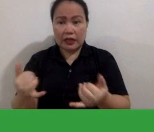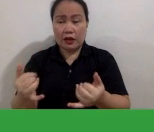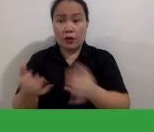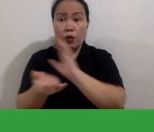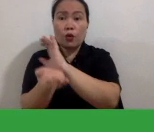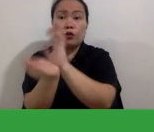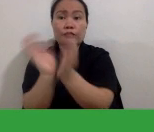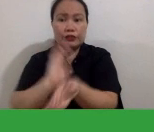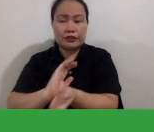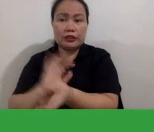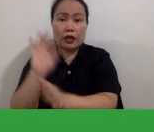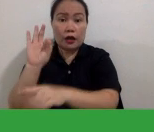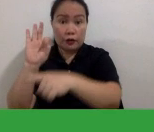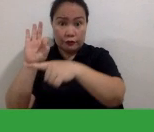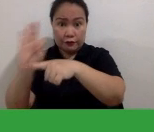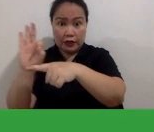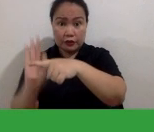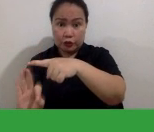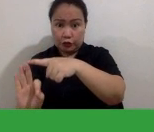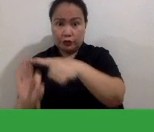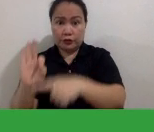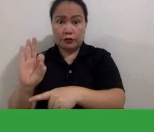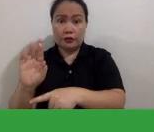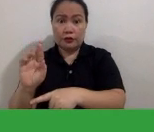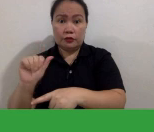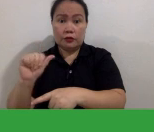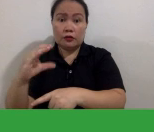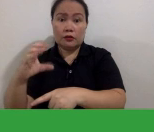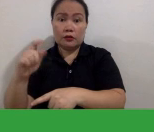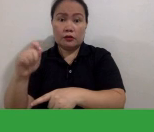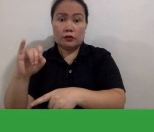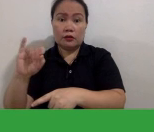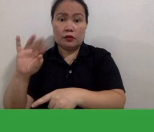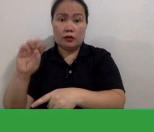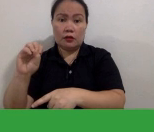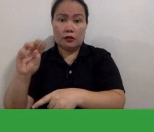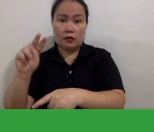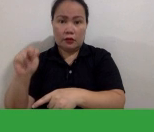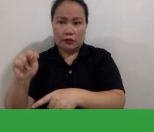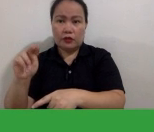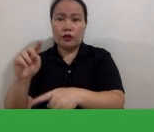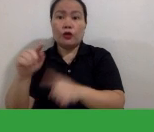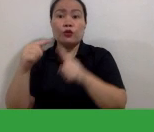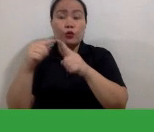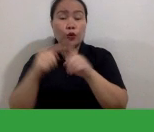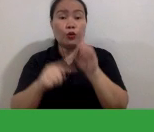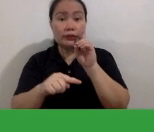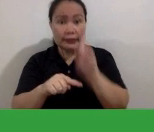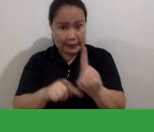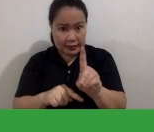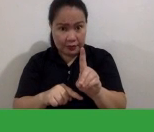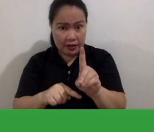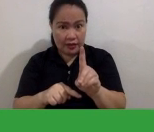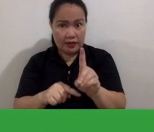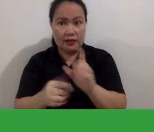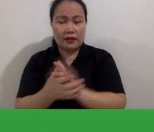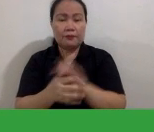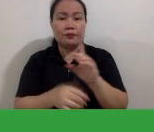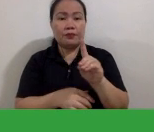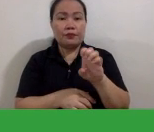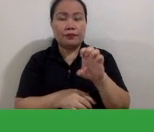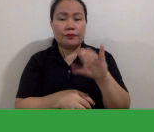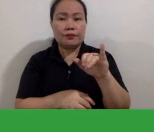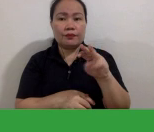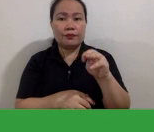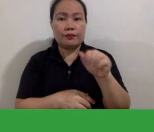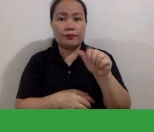us now convert fraction to decimal and percent form. Paano ba tayo mag-convert ng fraction to decimal? Also